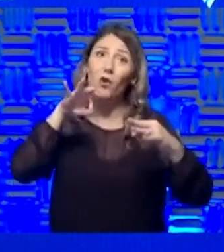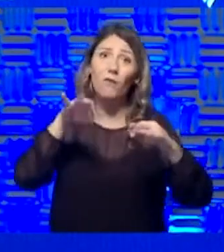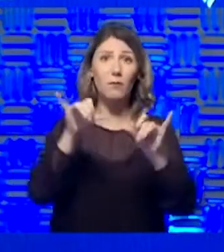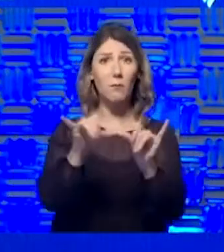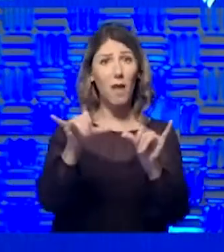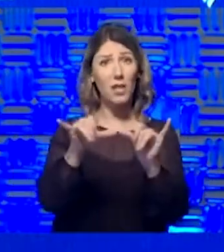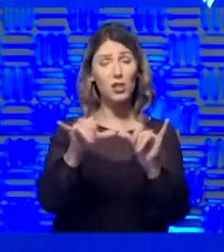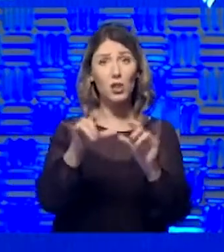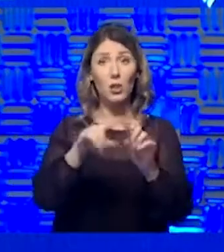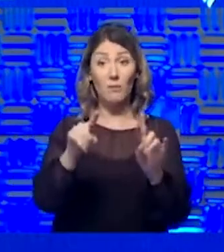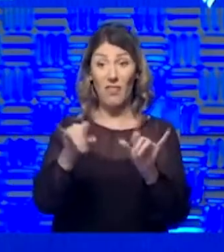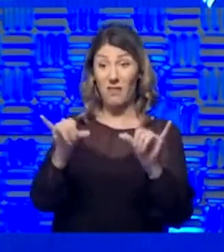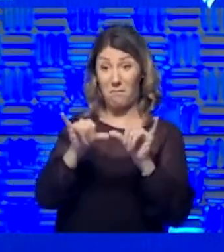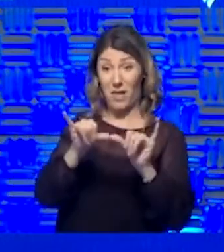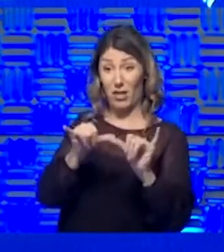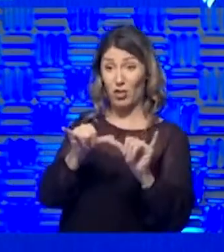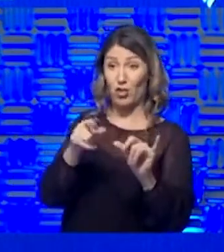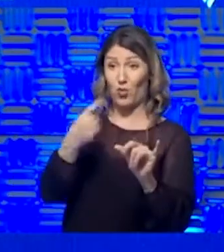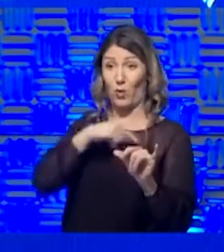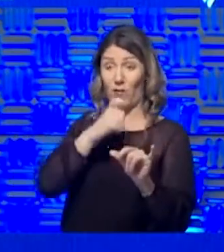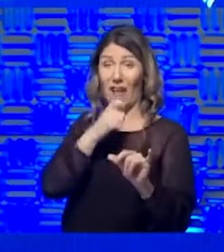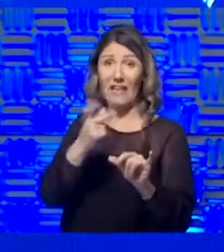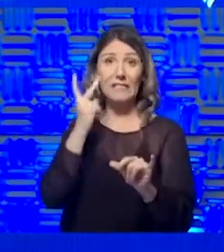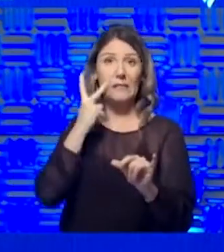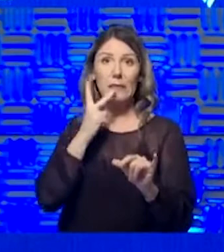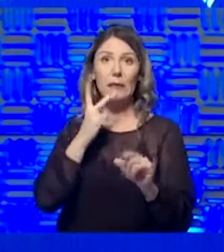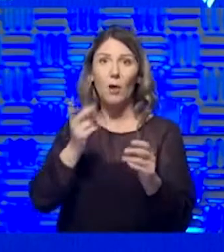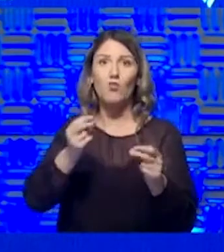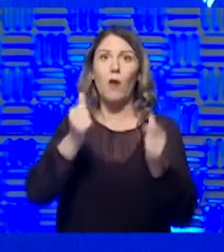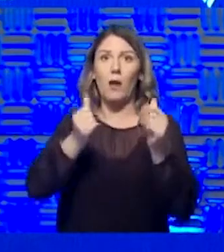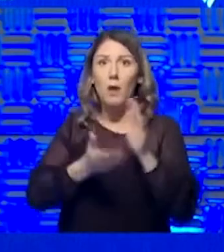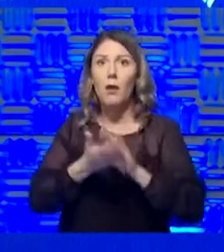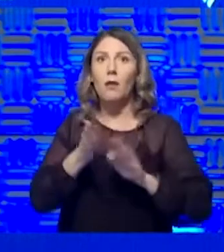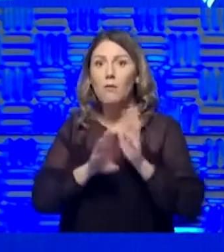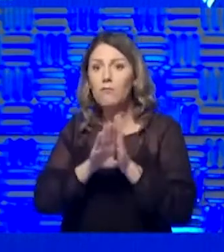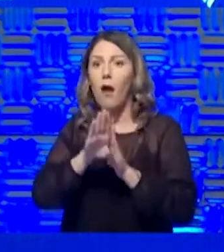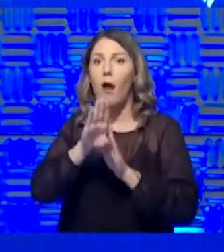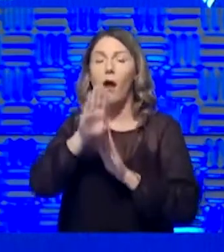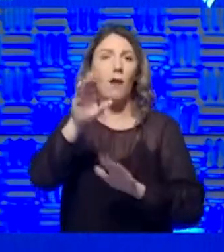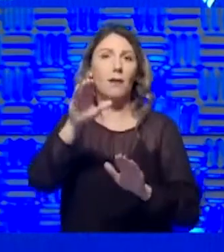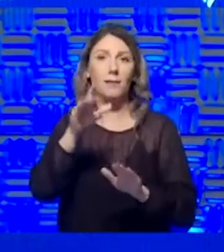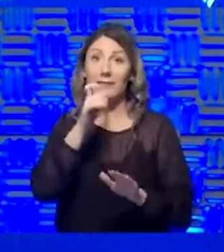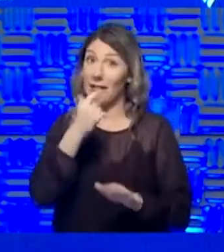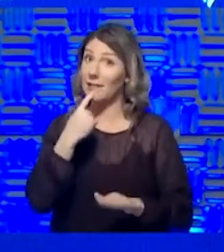measure, we're not seeing a huge rapid rise. But that's not to say it won't come.